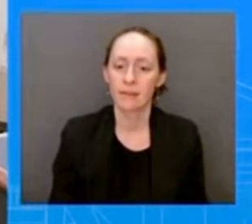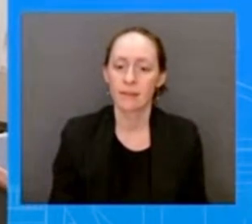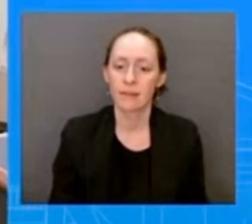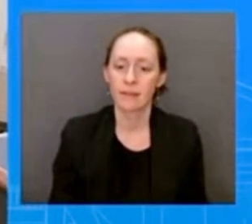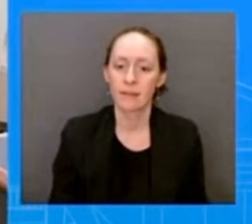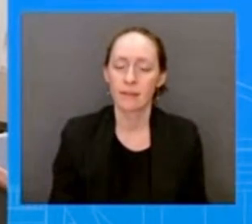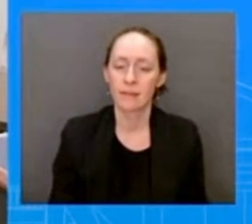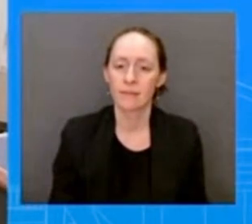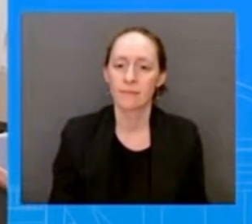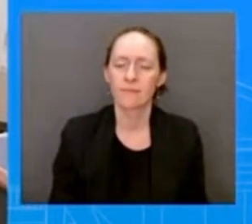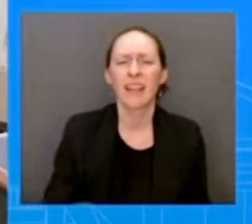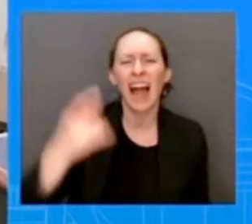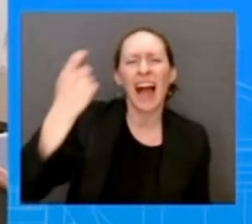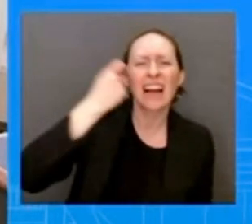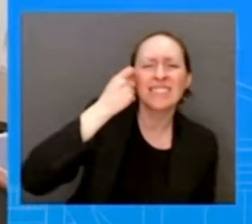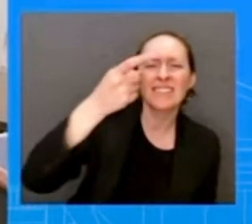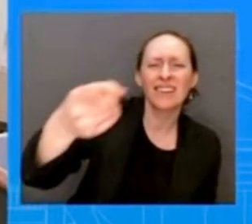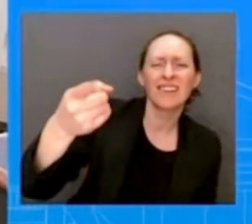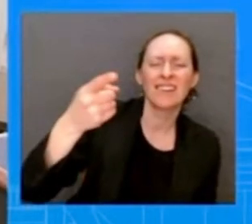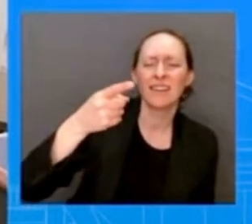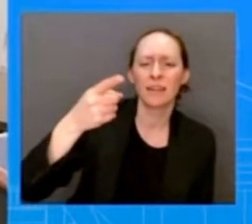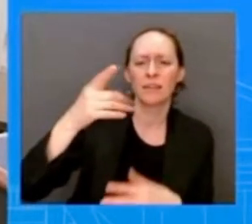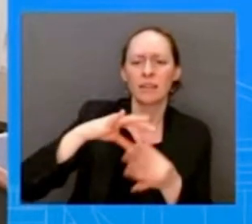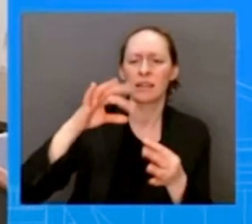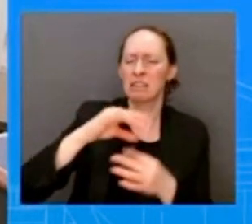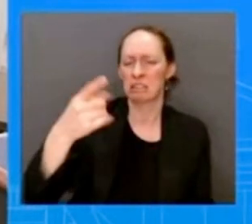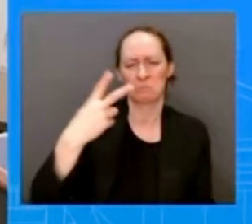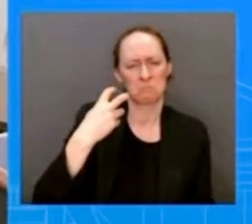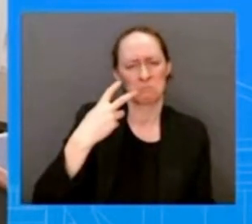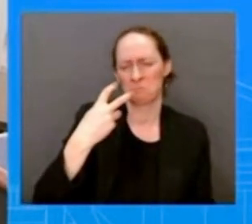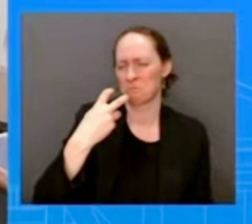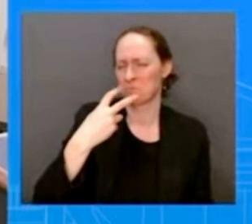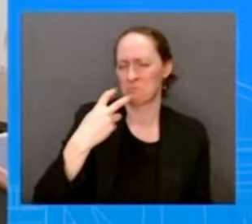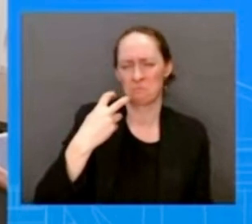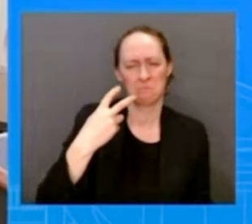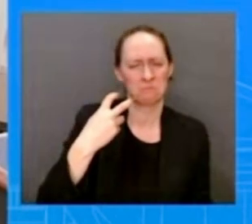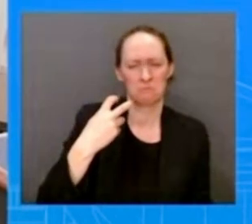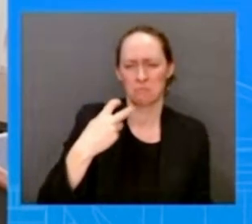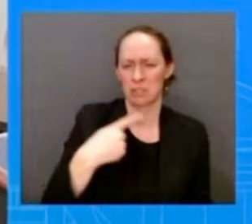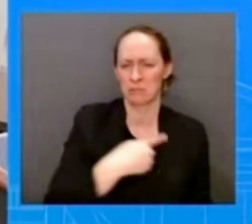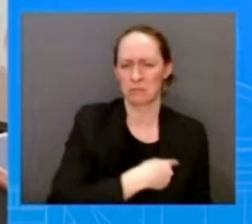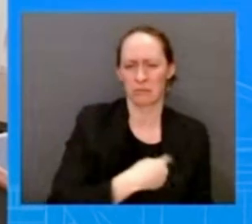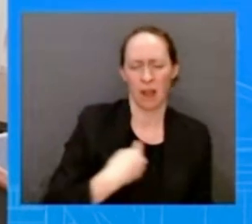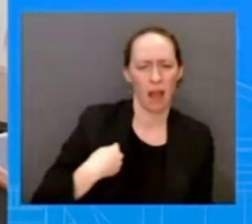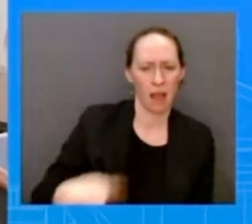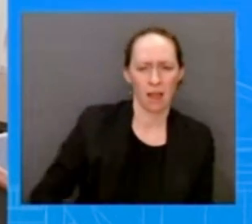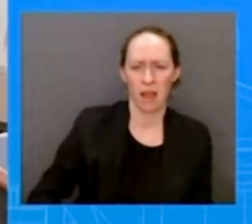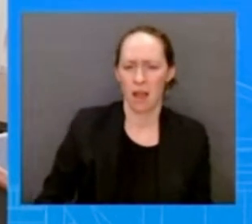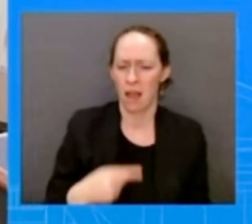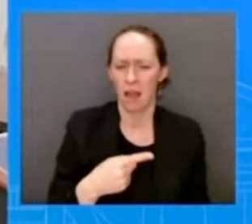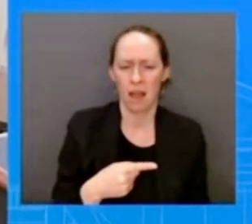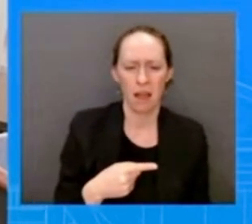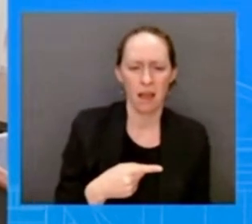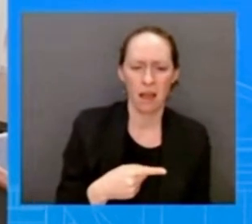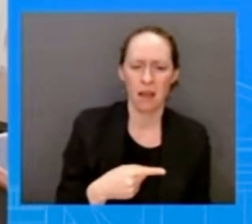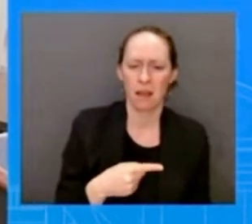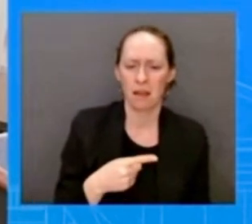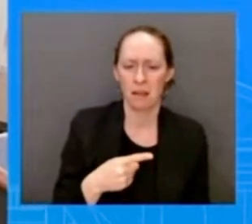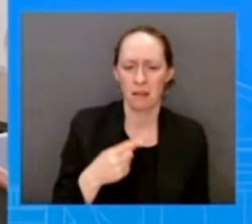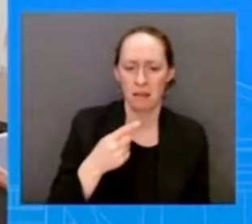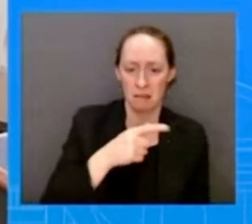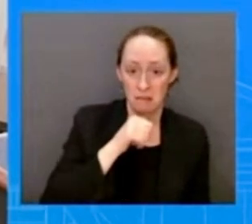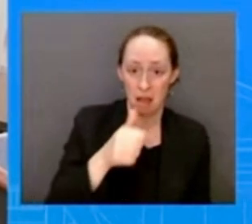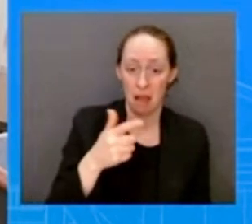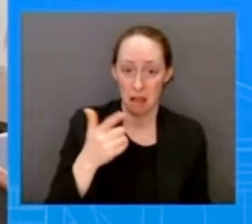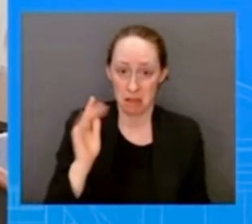taken off the table sending weapons to Russia, but you haven't seen any movement towards doing that, how serious then do